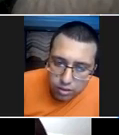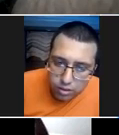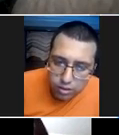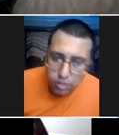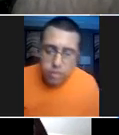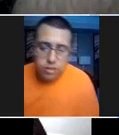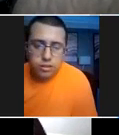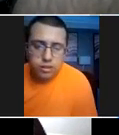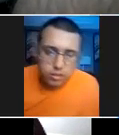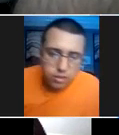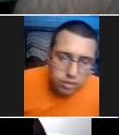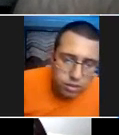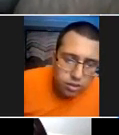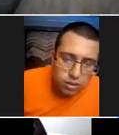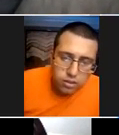Blessing. Yeah.